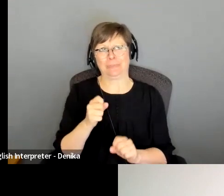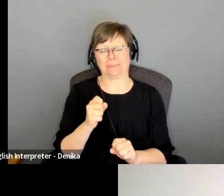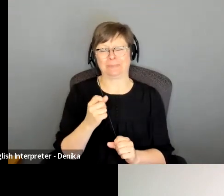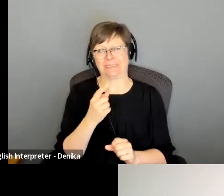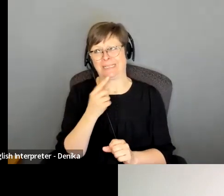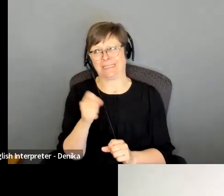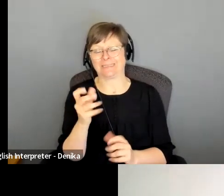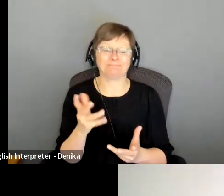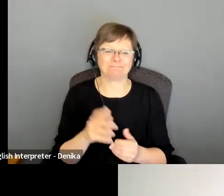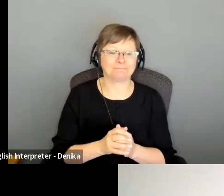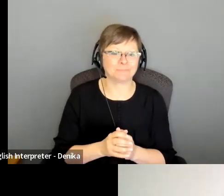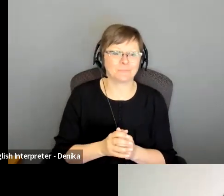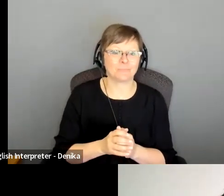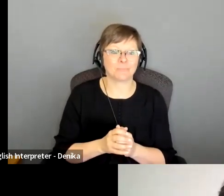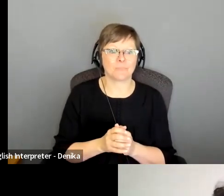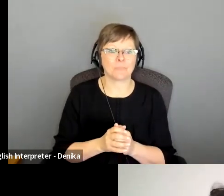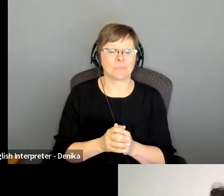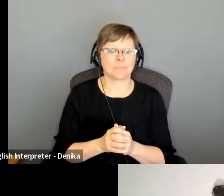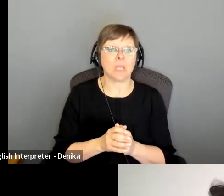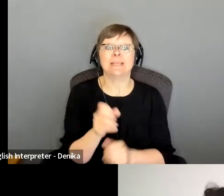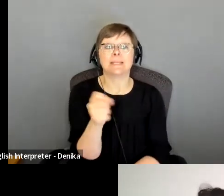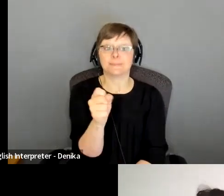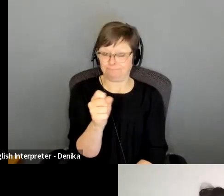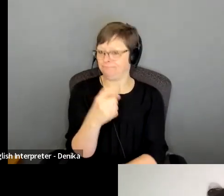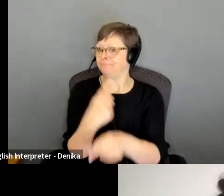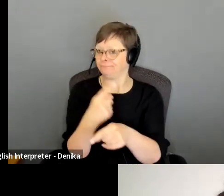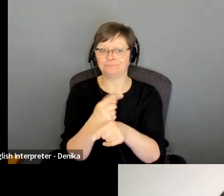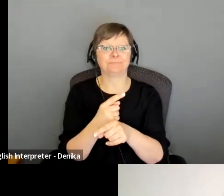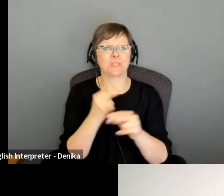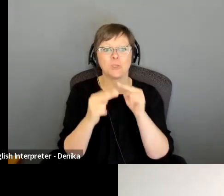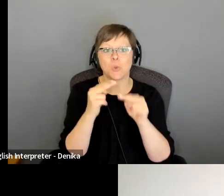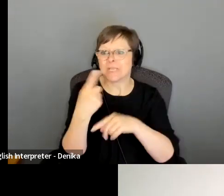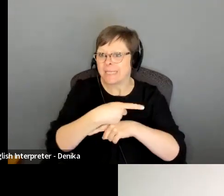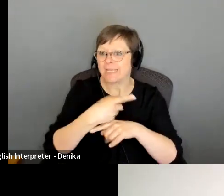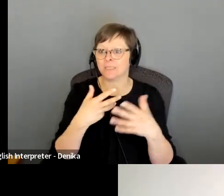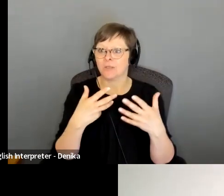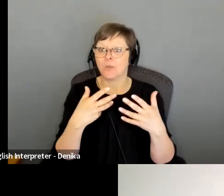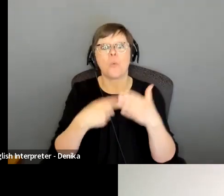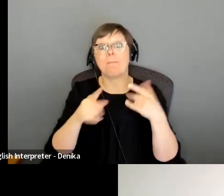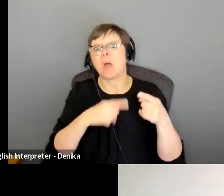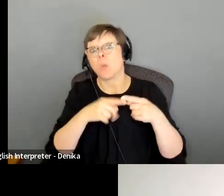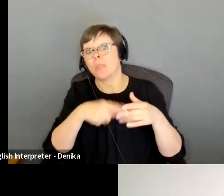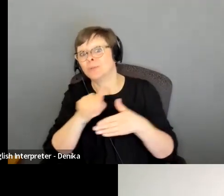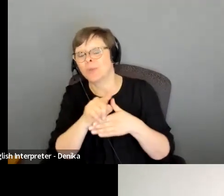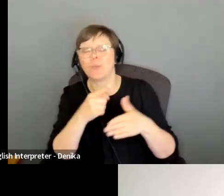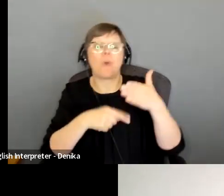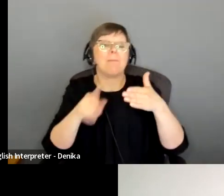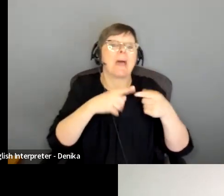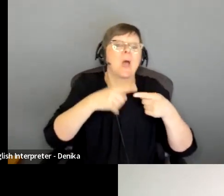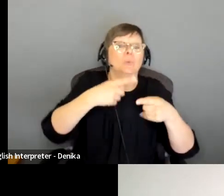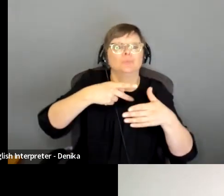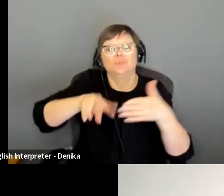Yeah. Truthfully, yes, it absolutely does. Negotiating dates starts to happen. So like, what about this? What about